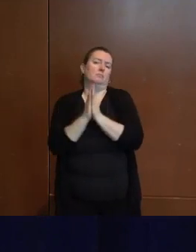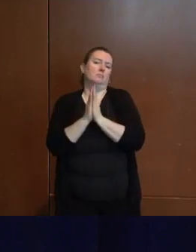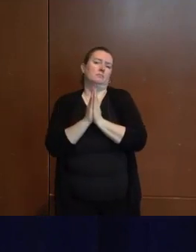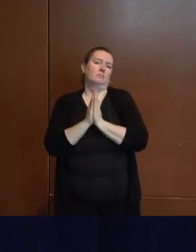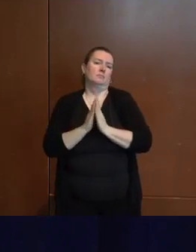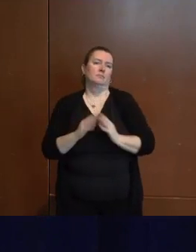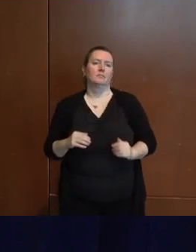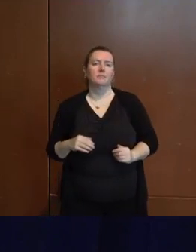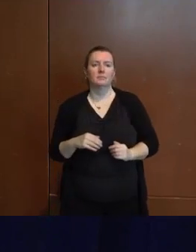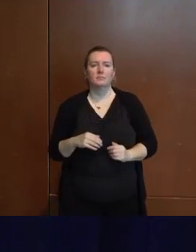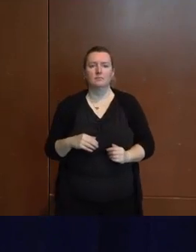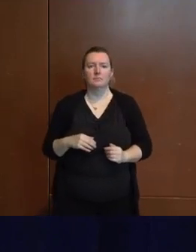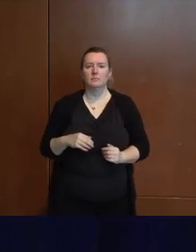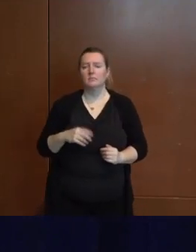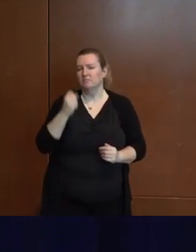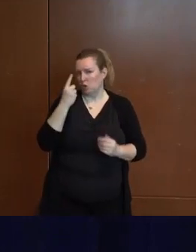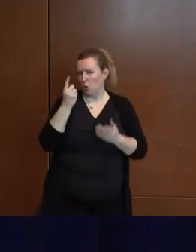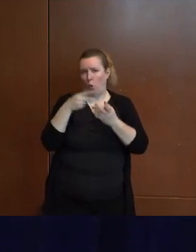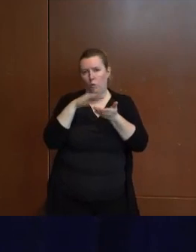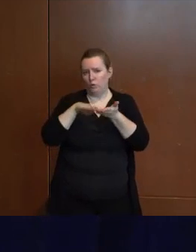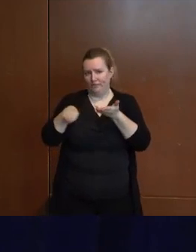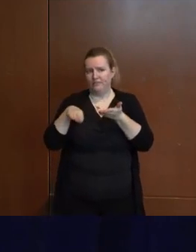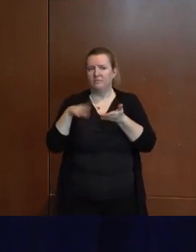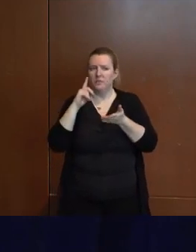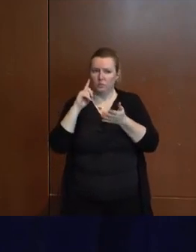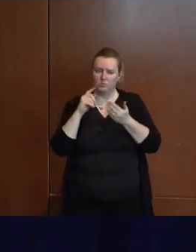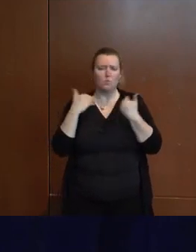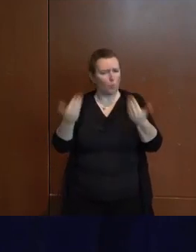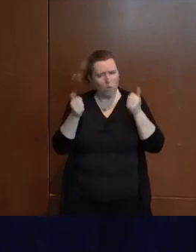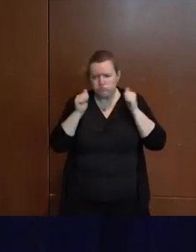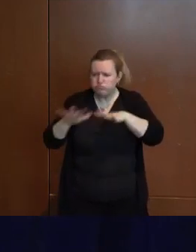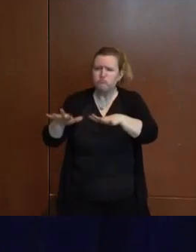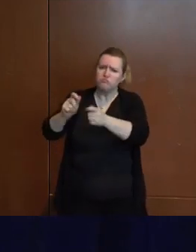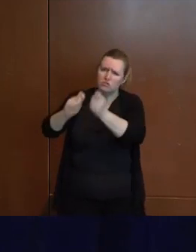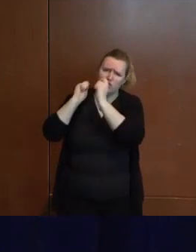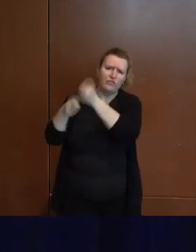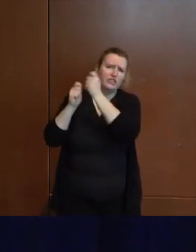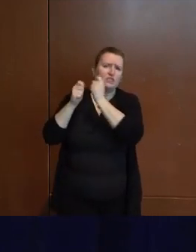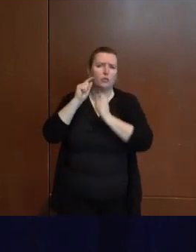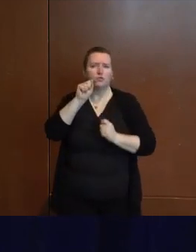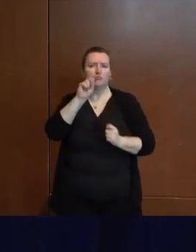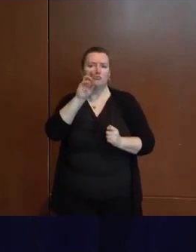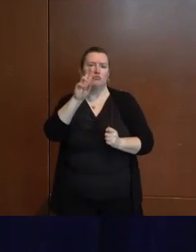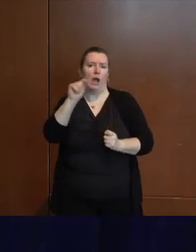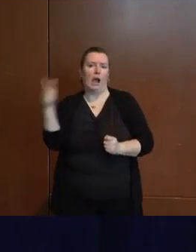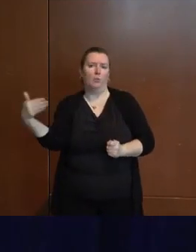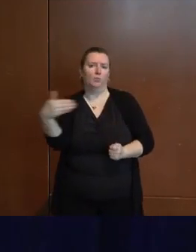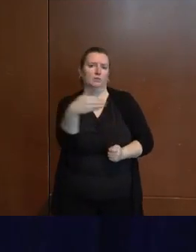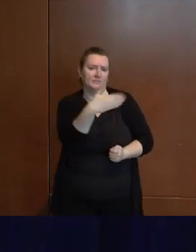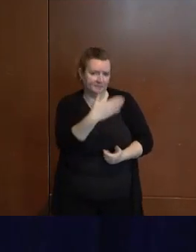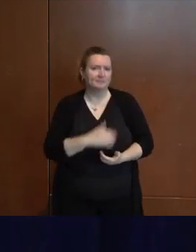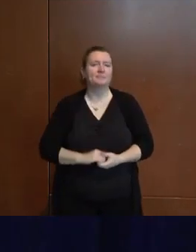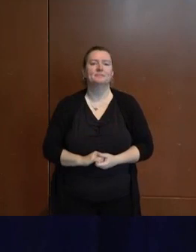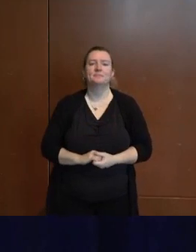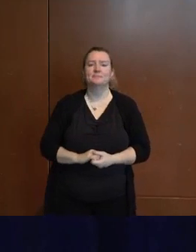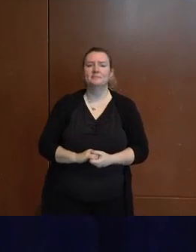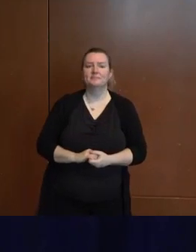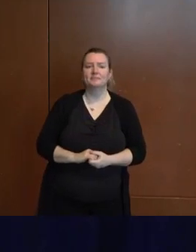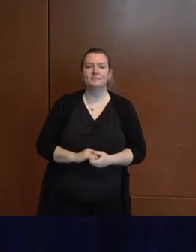you maintain safe social distance while fishing. We've released the state-raised trout early to disperse